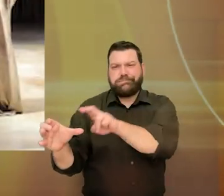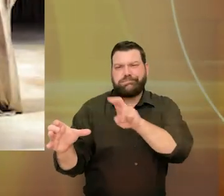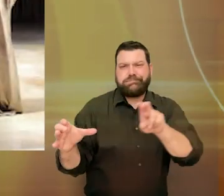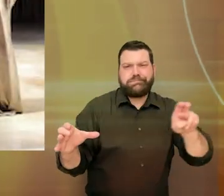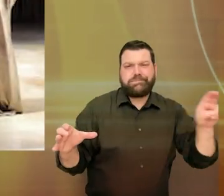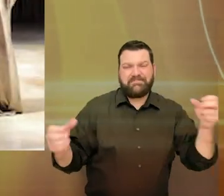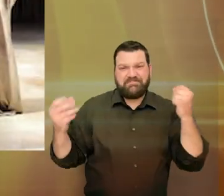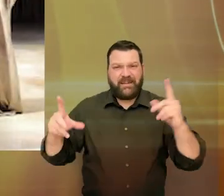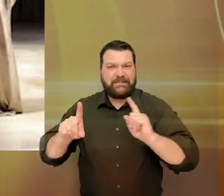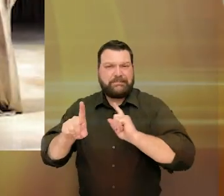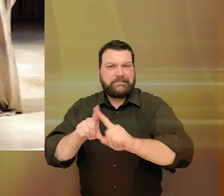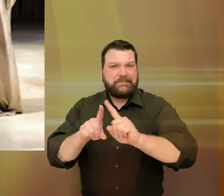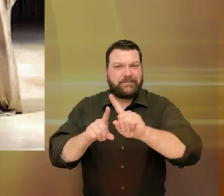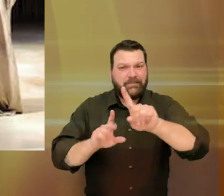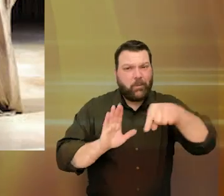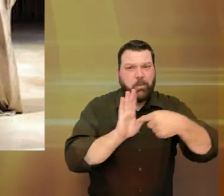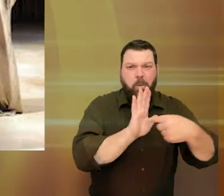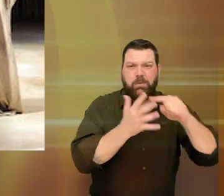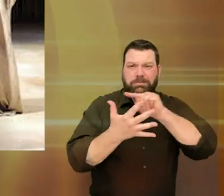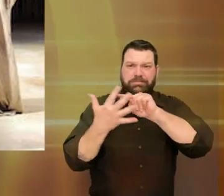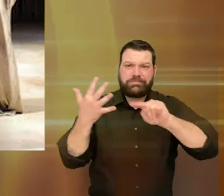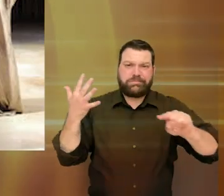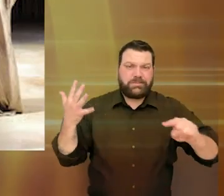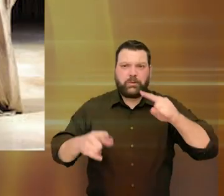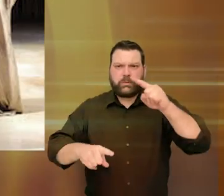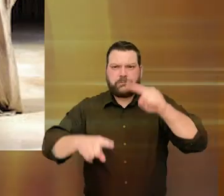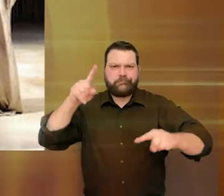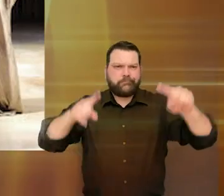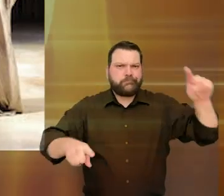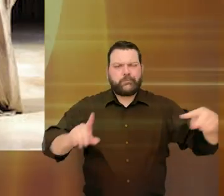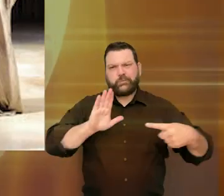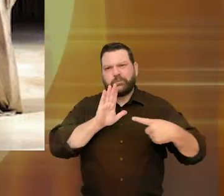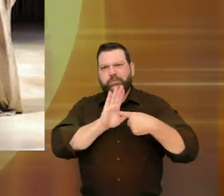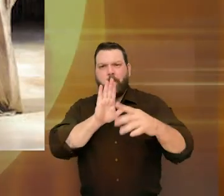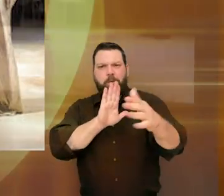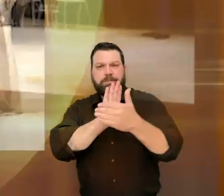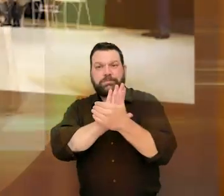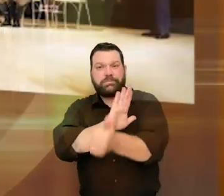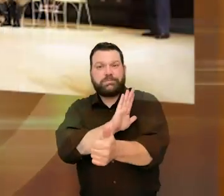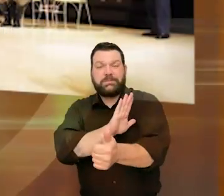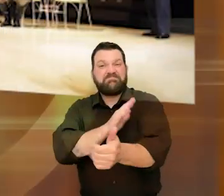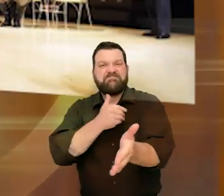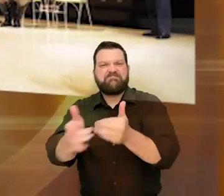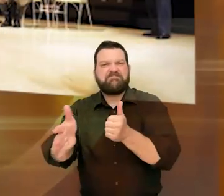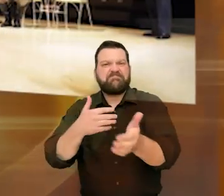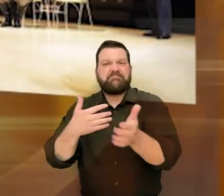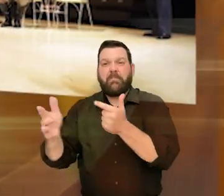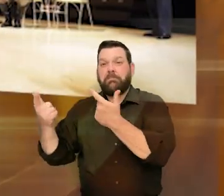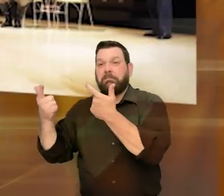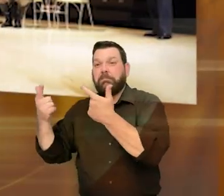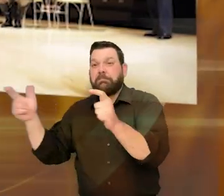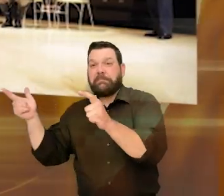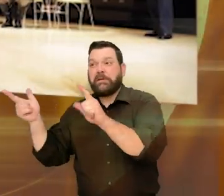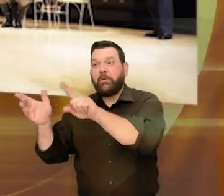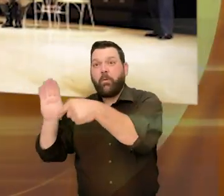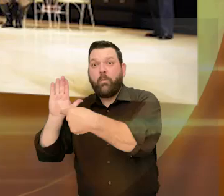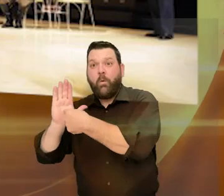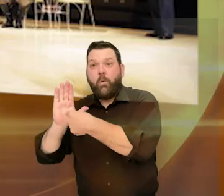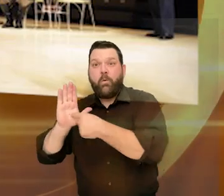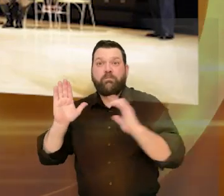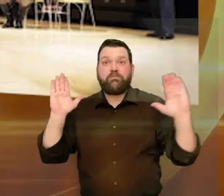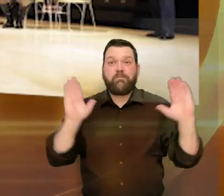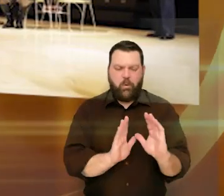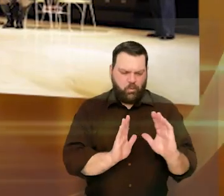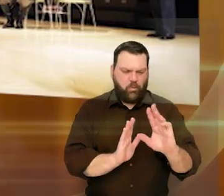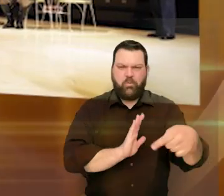single season, he was a grizzled yet still powerful Gloucester in King Lear, and as the assistant villain in Much Ado About